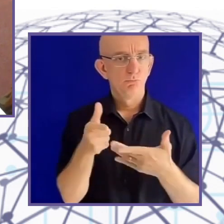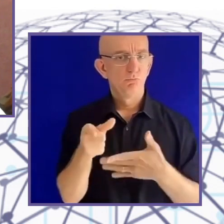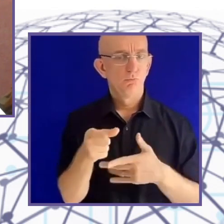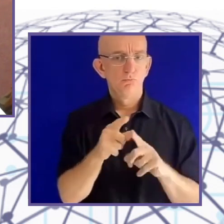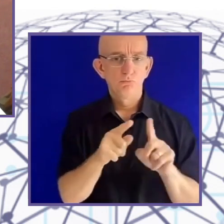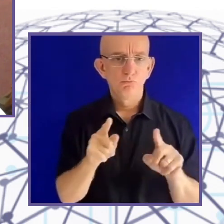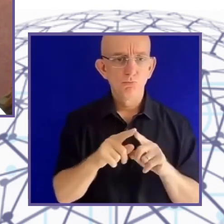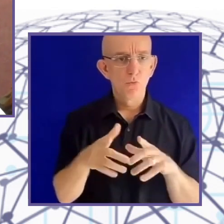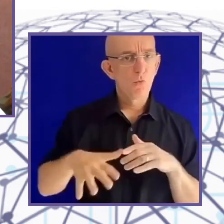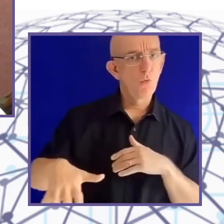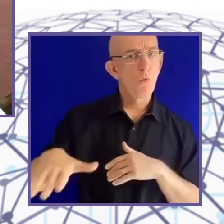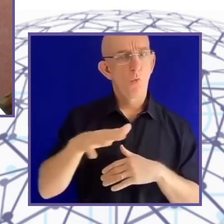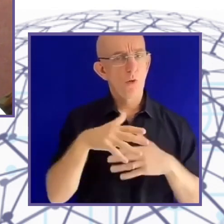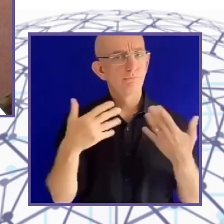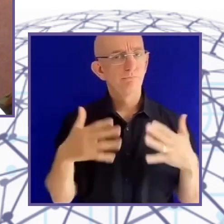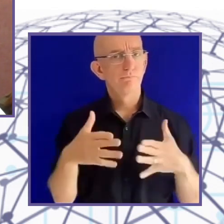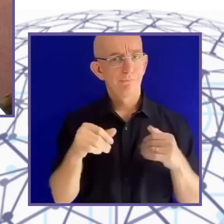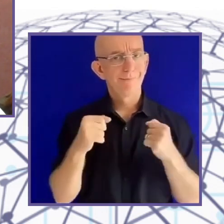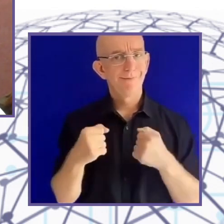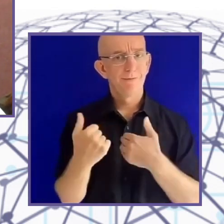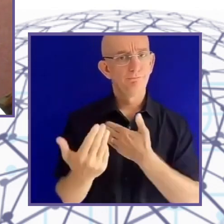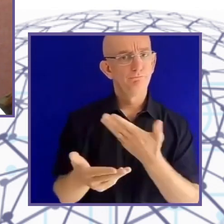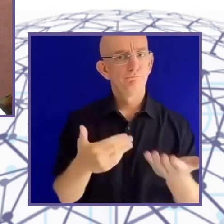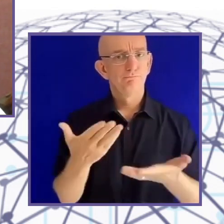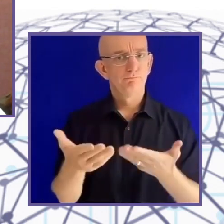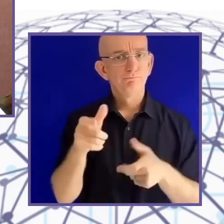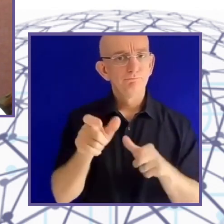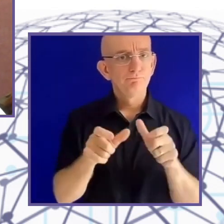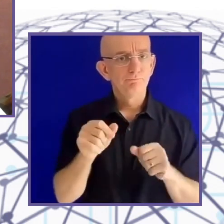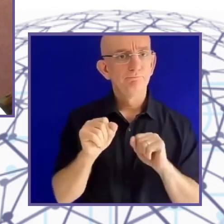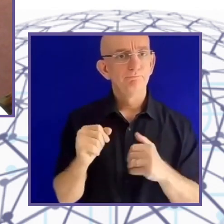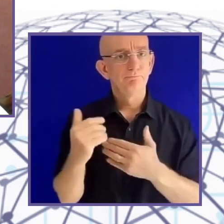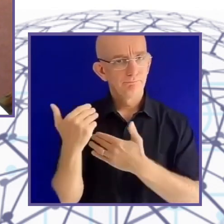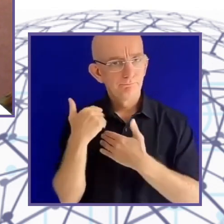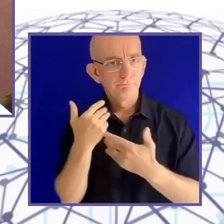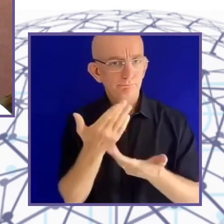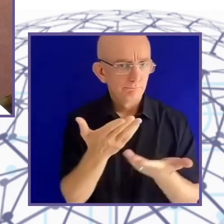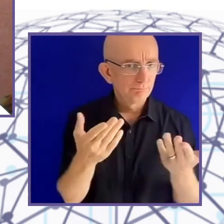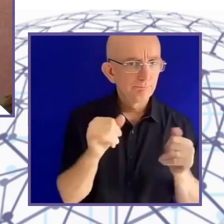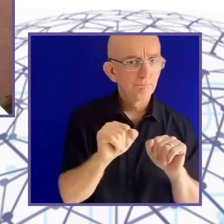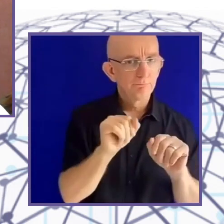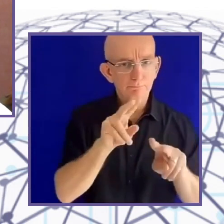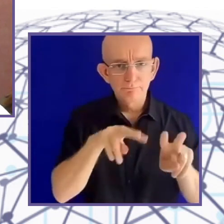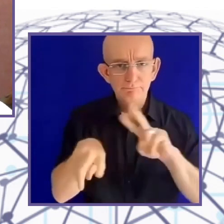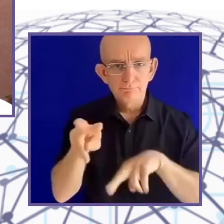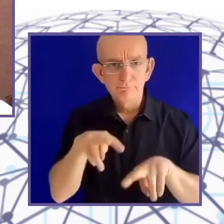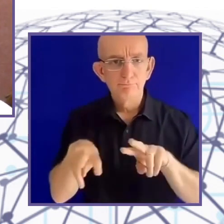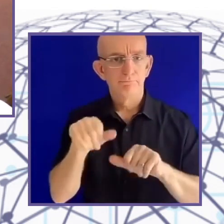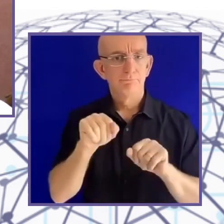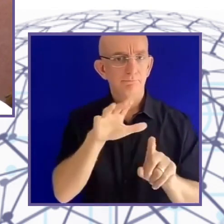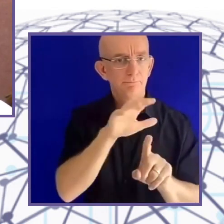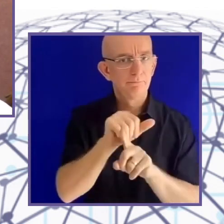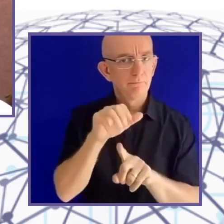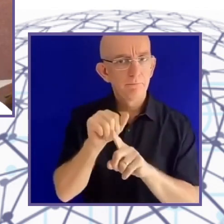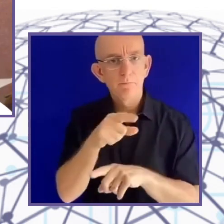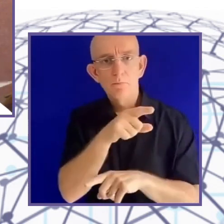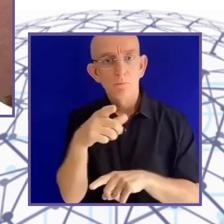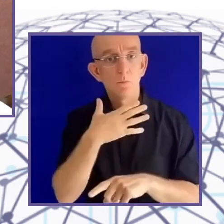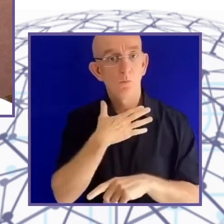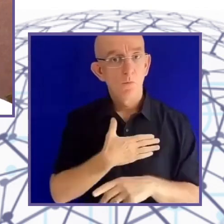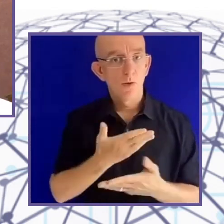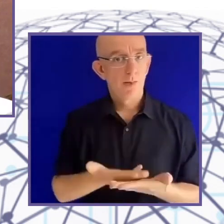can help, all in one session. This is significant. This is a game changer.